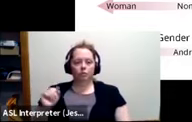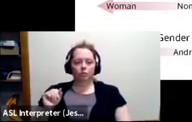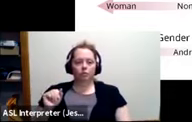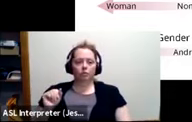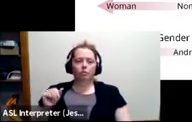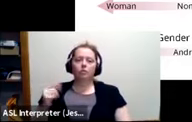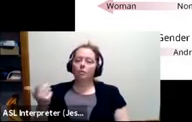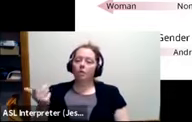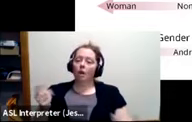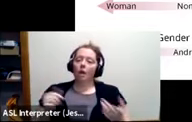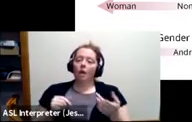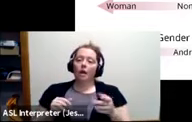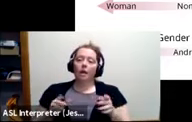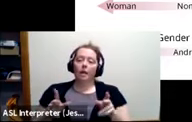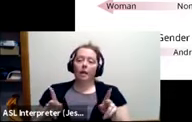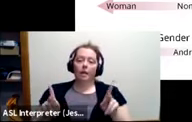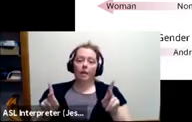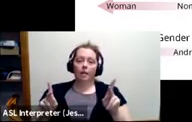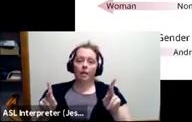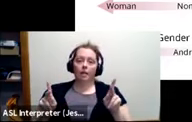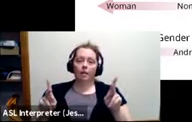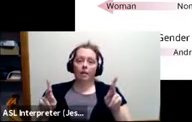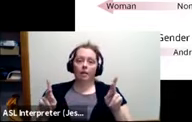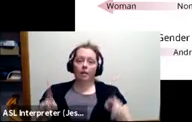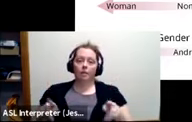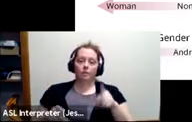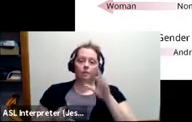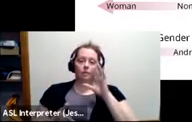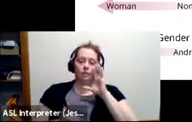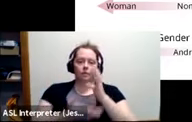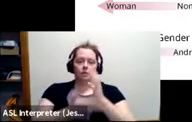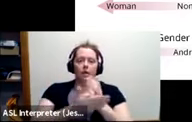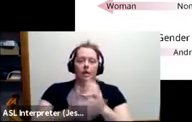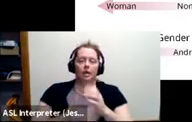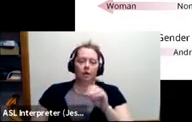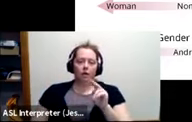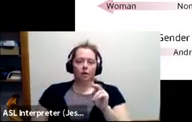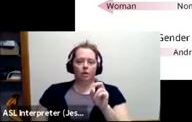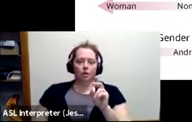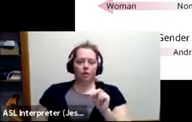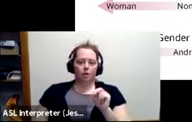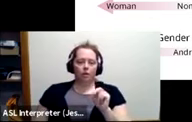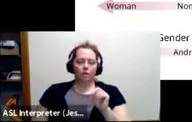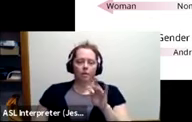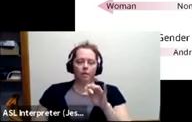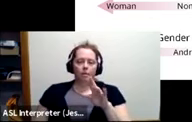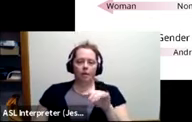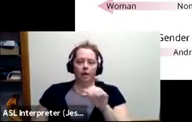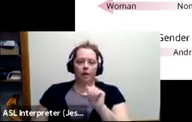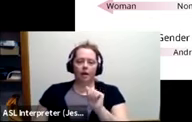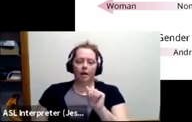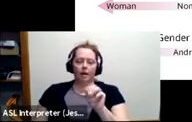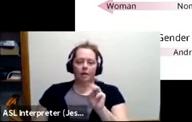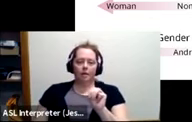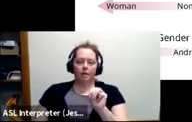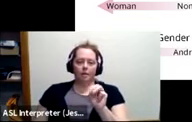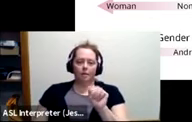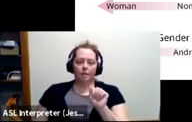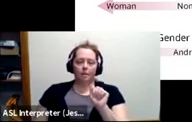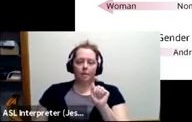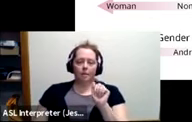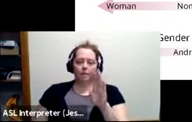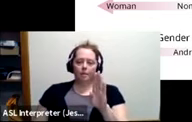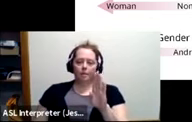So the person in the diagram identifies as AMAB, assigned male at birth, and opera gender,